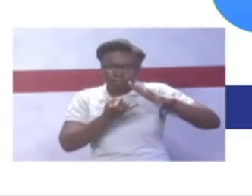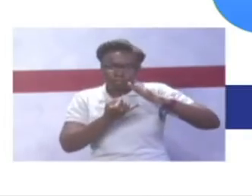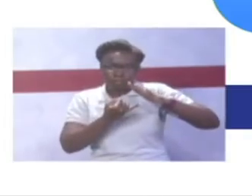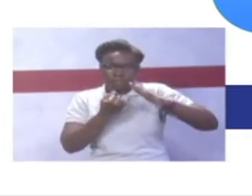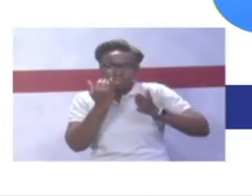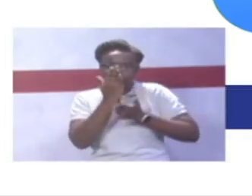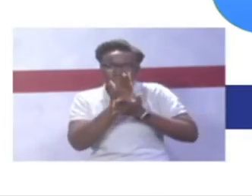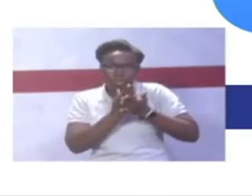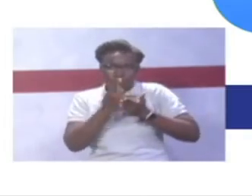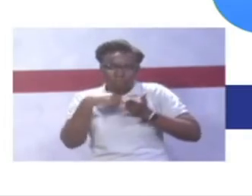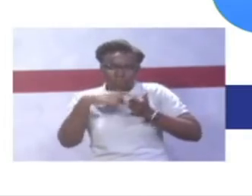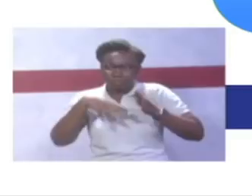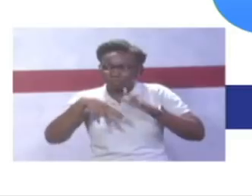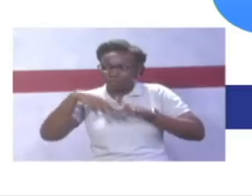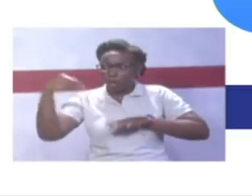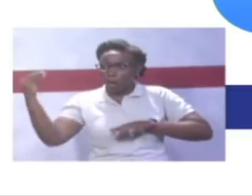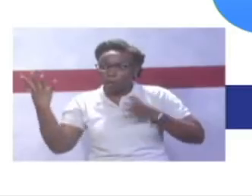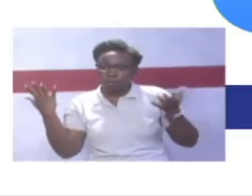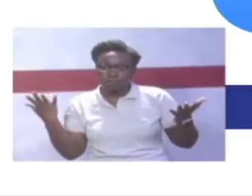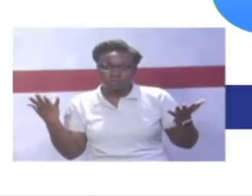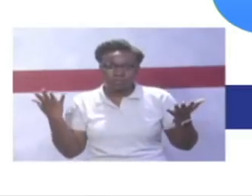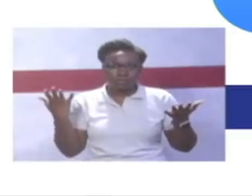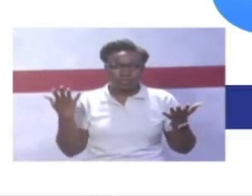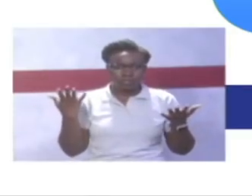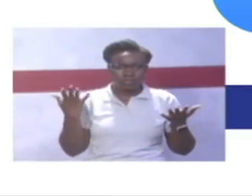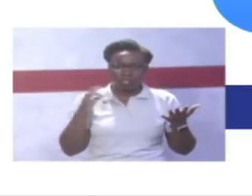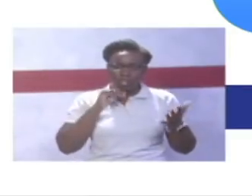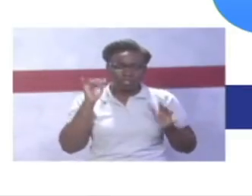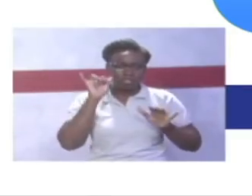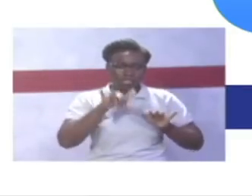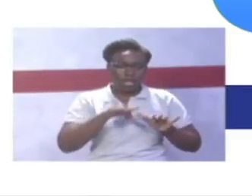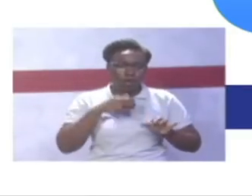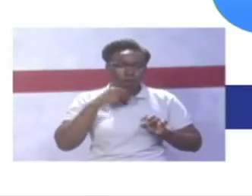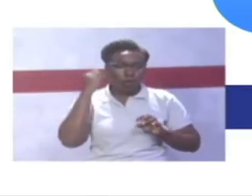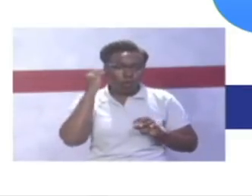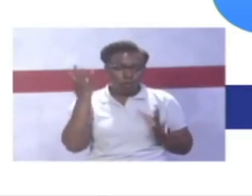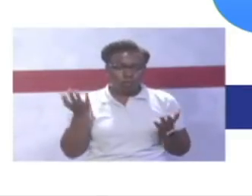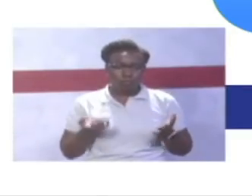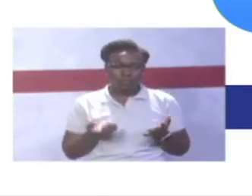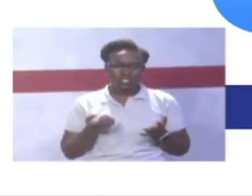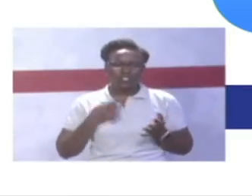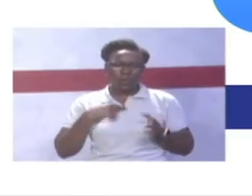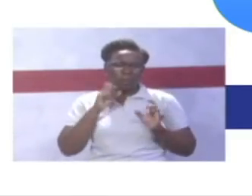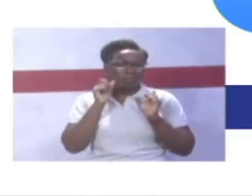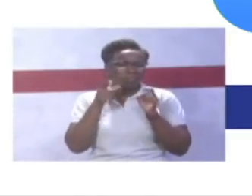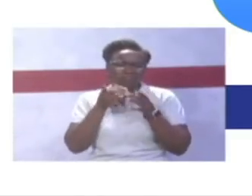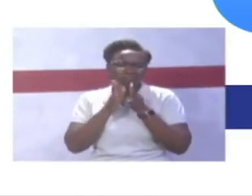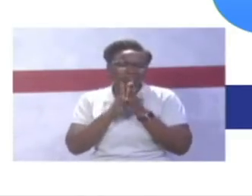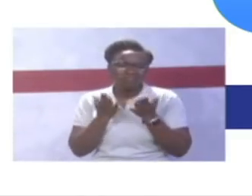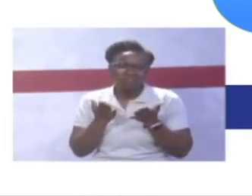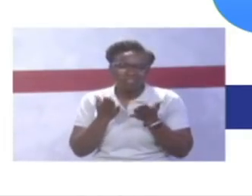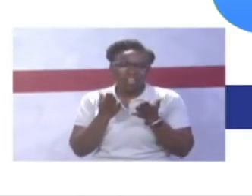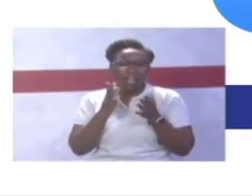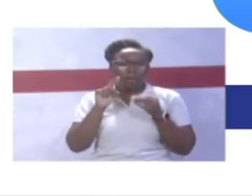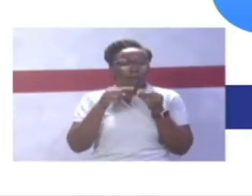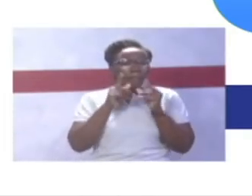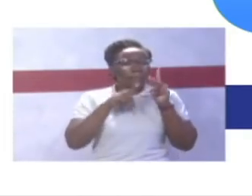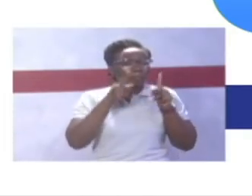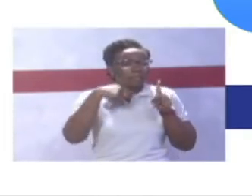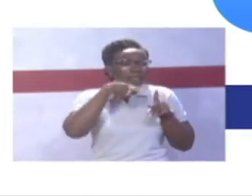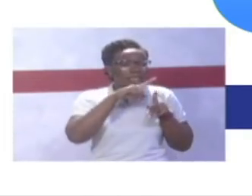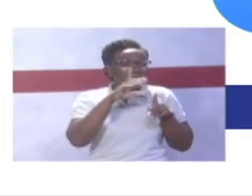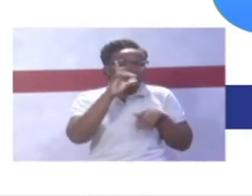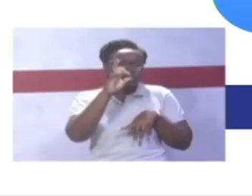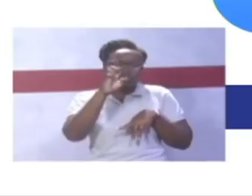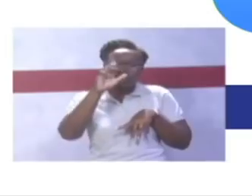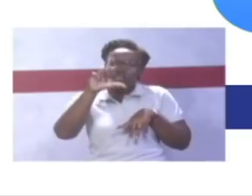health guidelines. They would have left their quarantine and that sort of thing. So this is to ask, in order to keep up with Delta, has the ministry had to